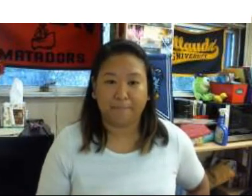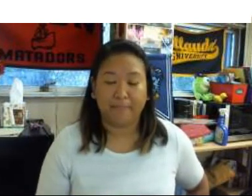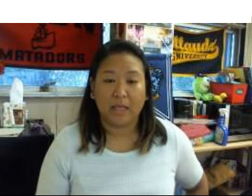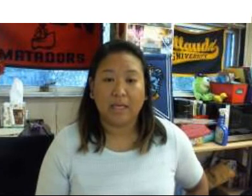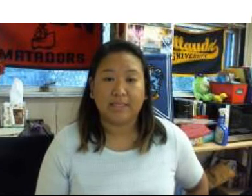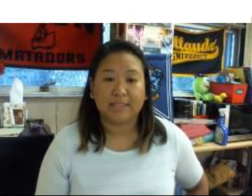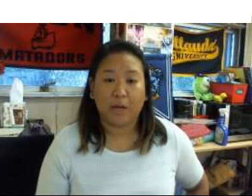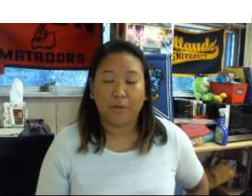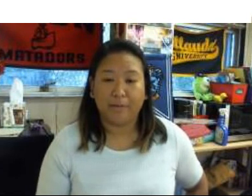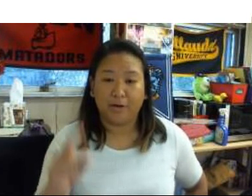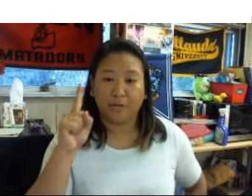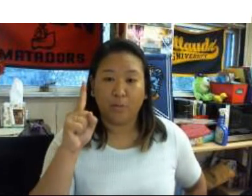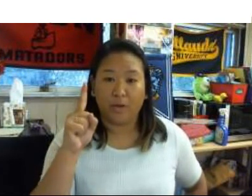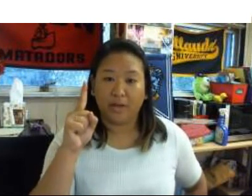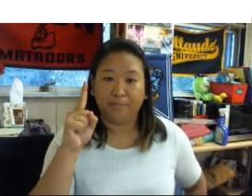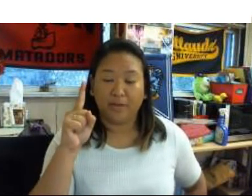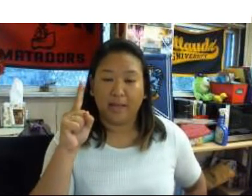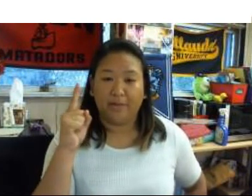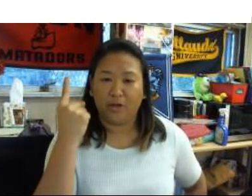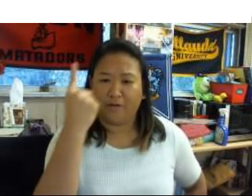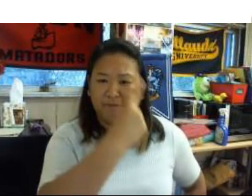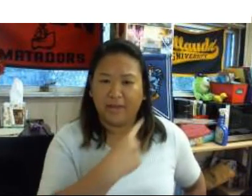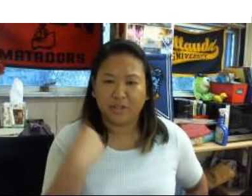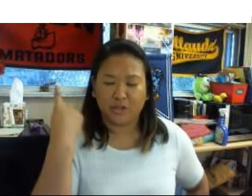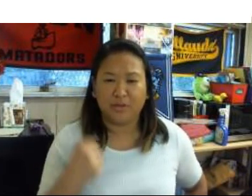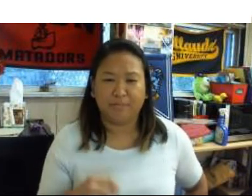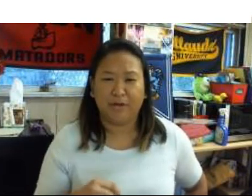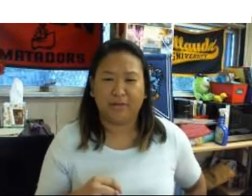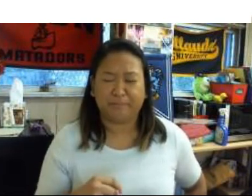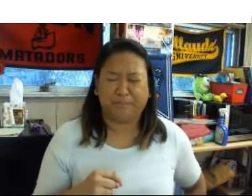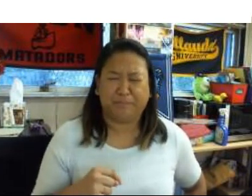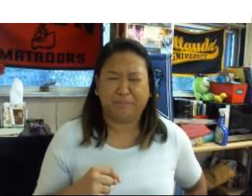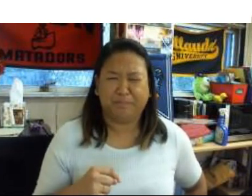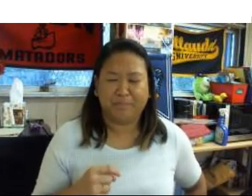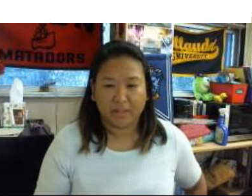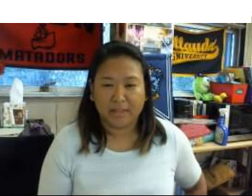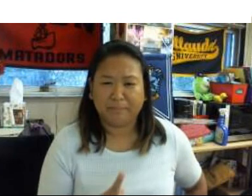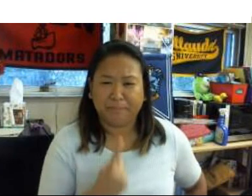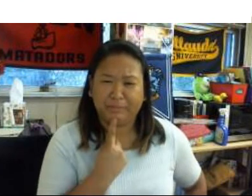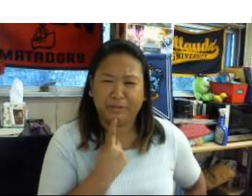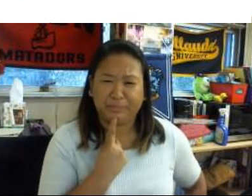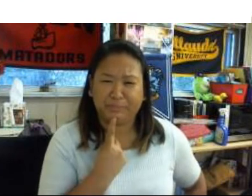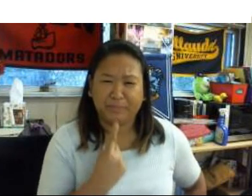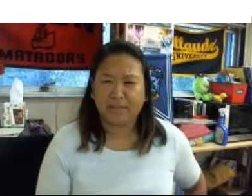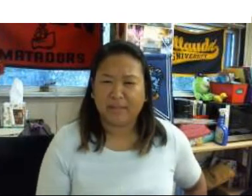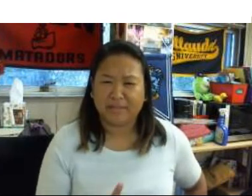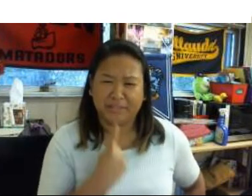spicy. Sour, bitters with a 1, and then your face shows bitter, like